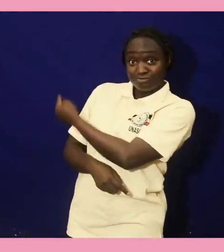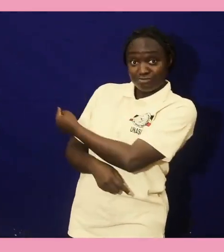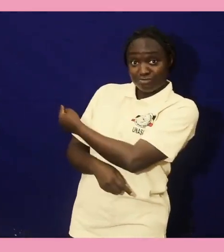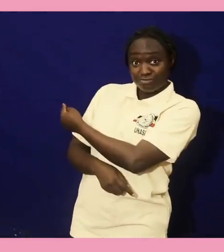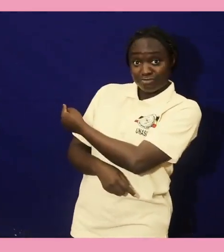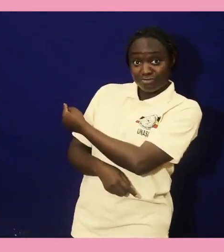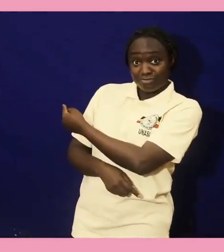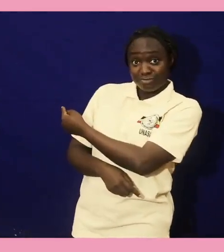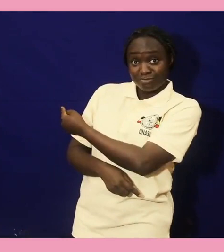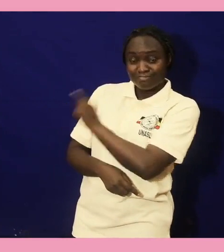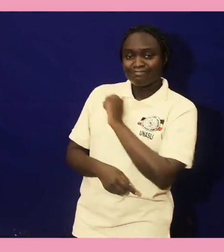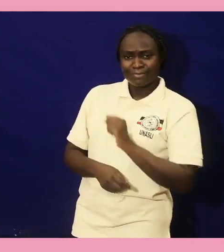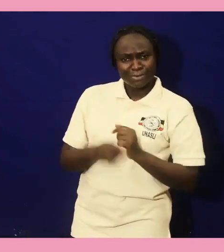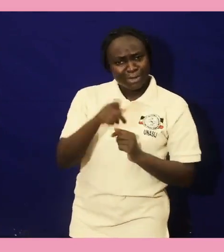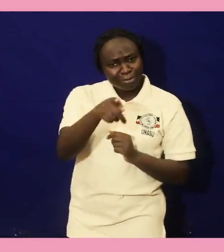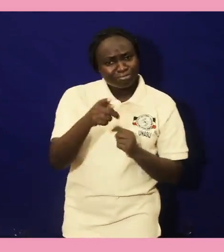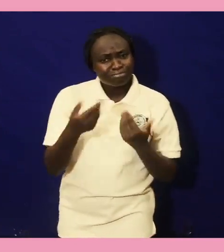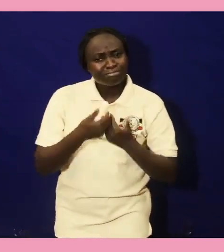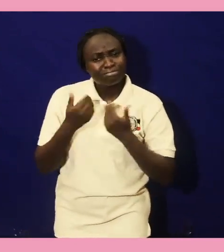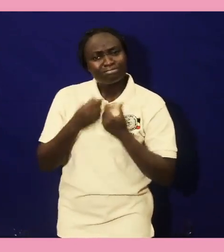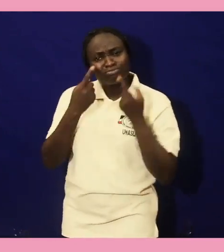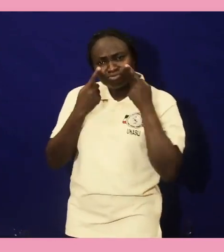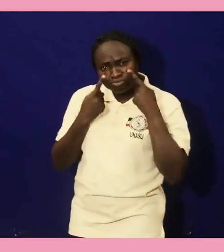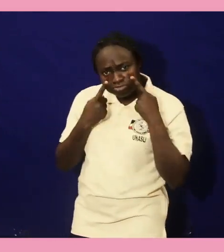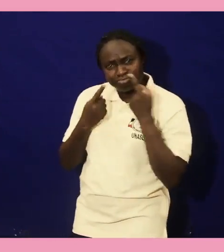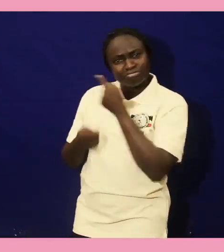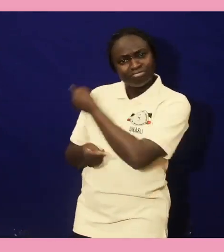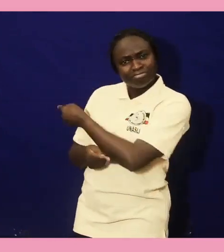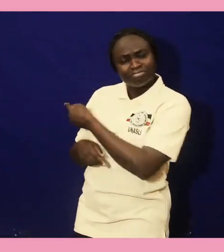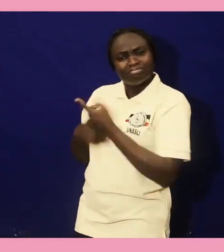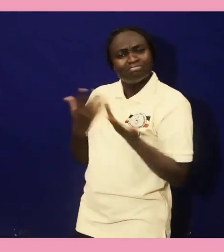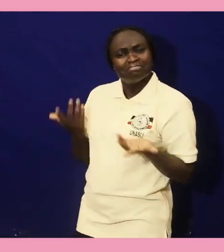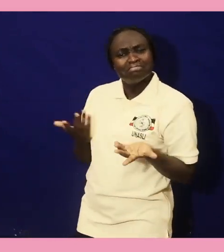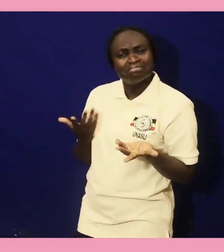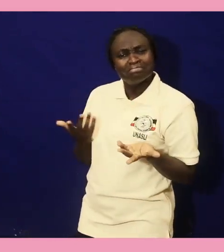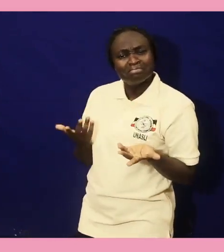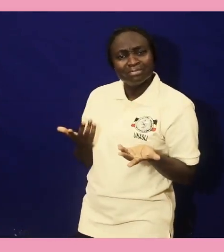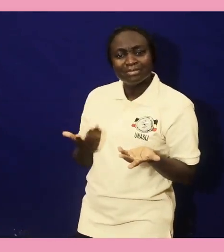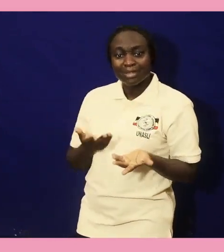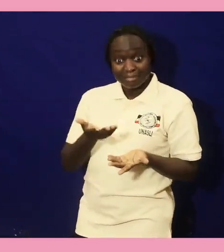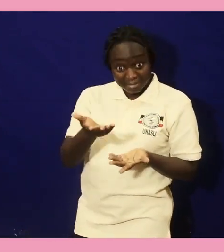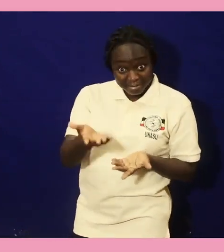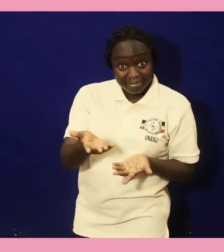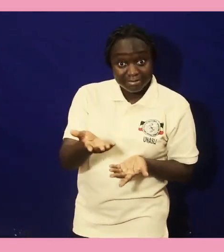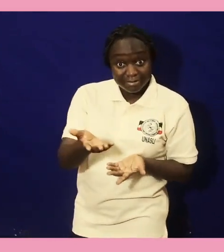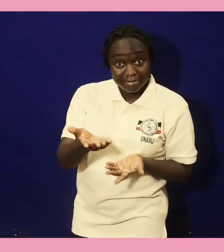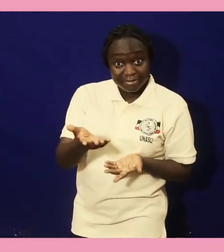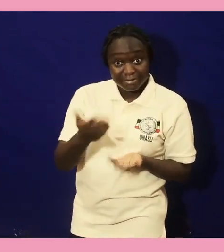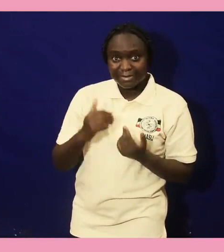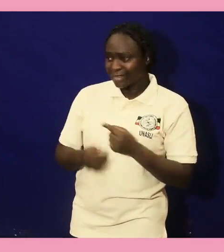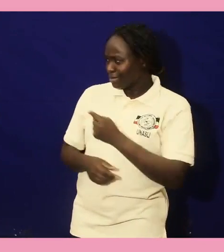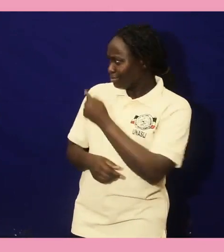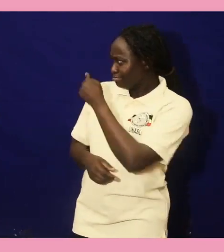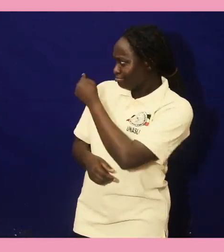at home. Can you look at it? Can you tell us who the people are?